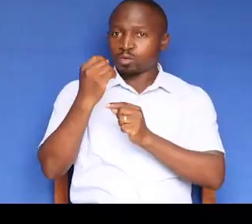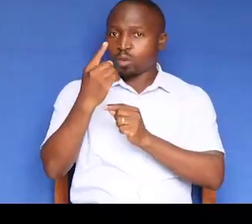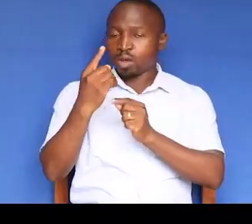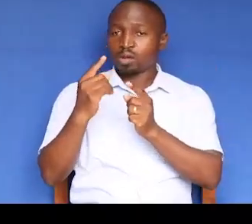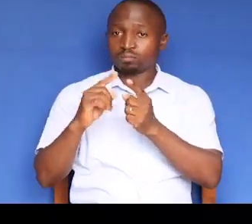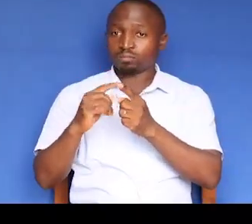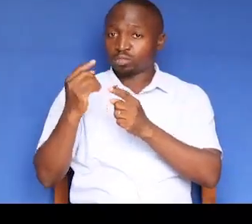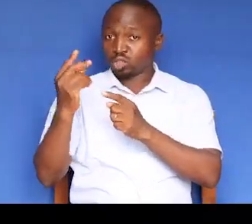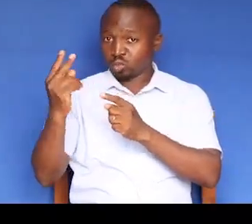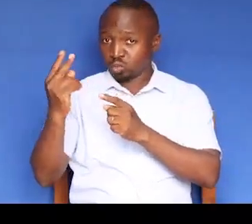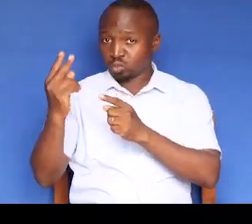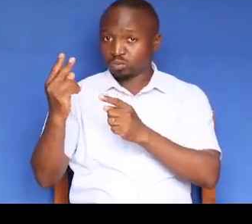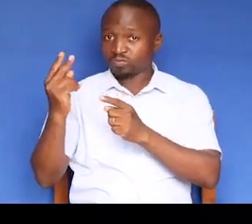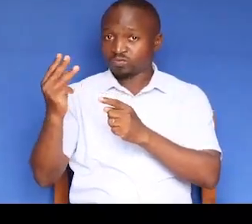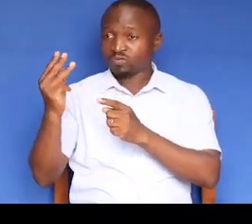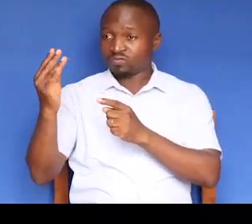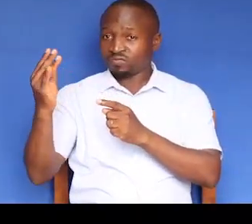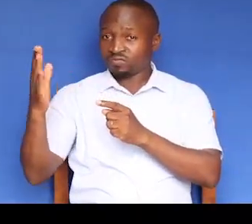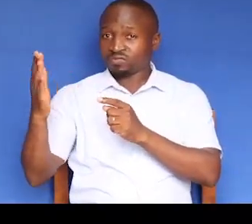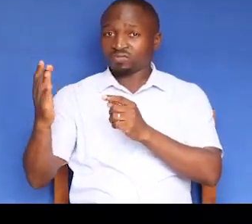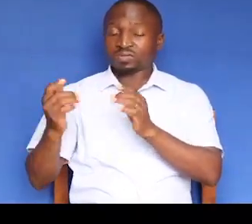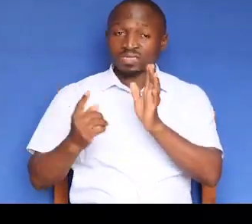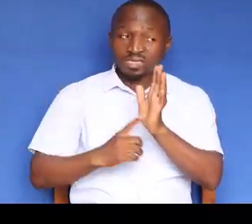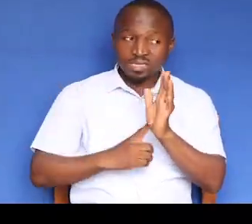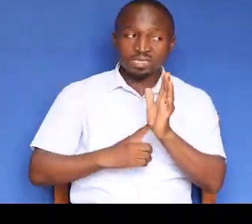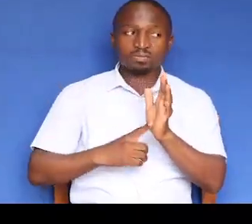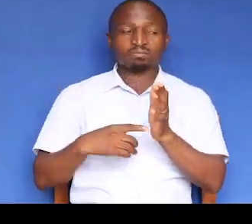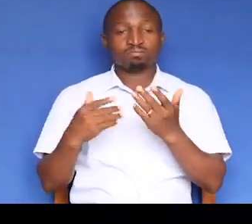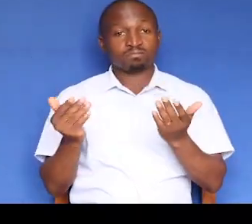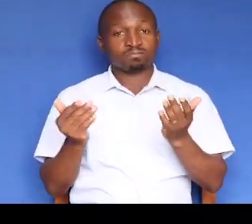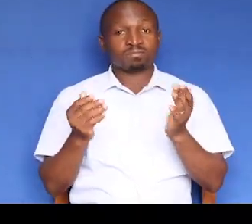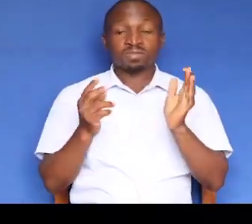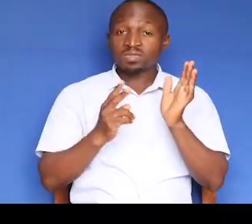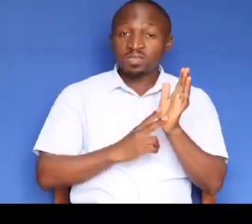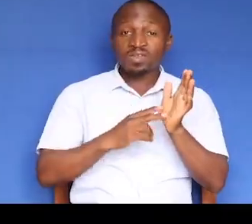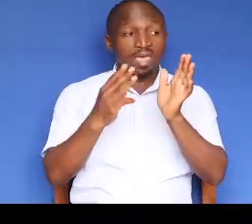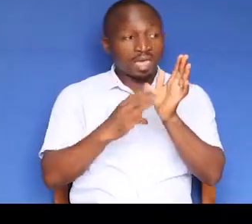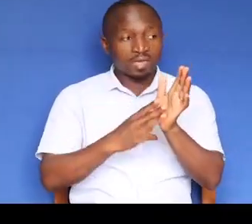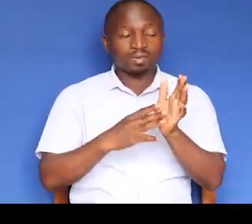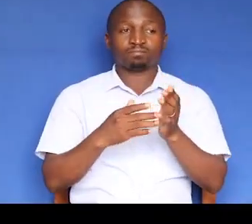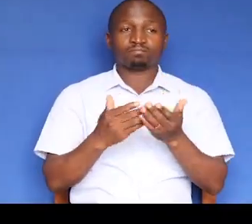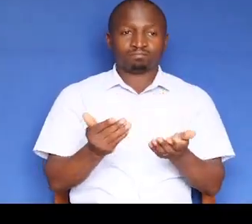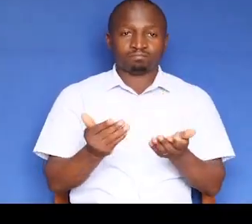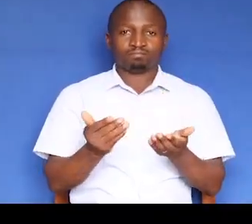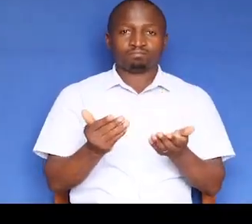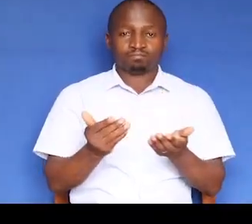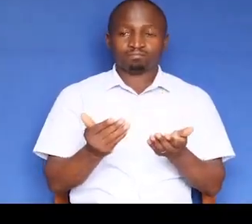22. At 3, at 4, at 5, at 6, at 7, at 8, up to